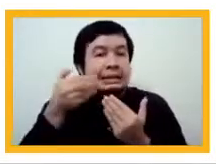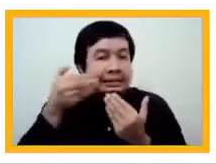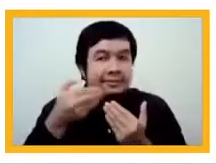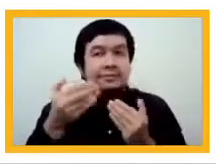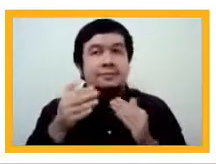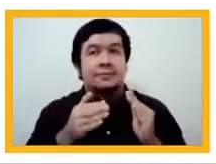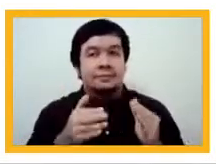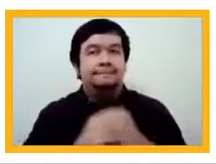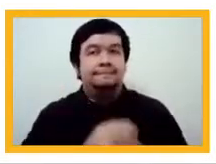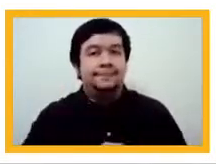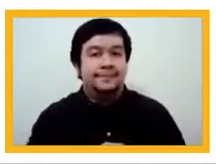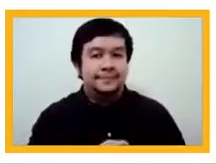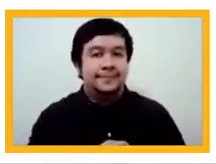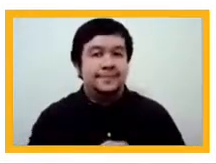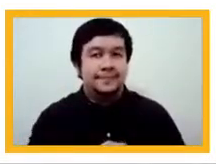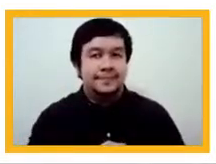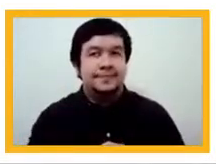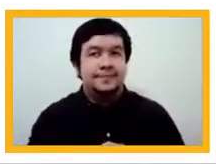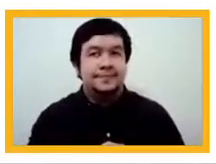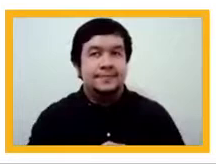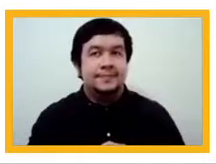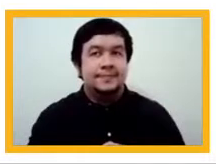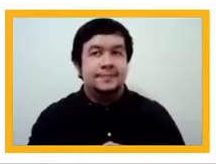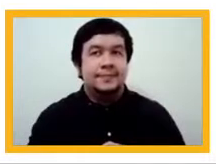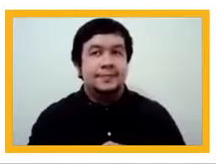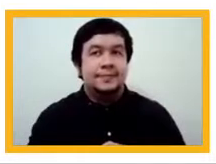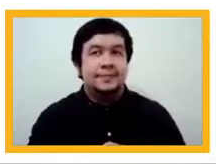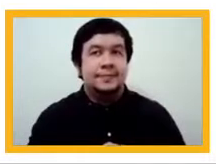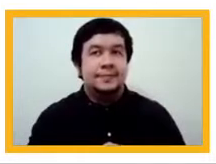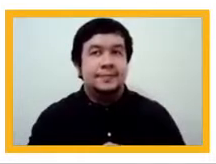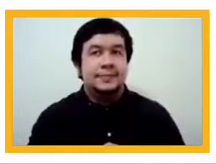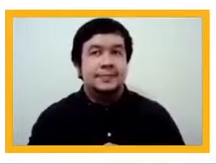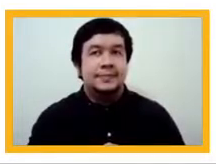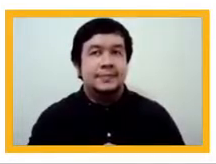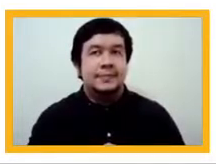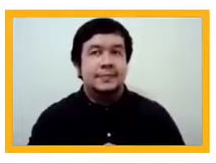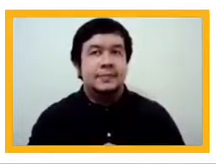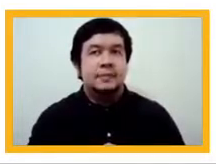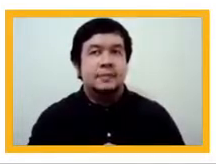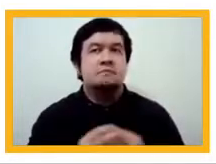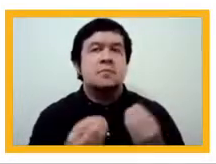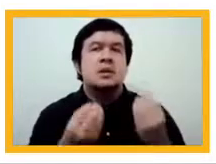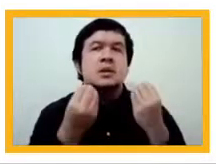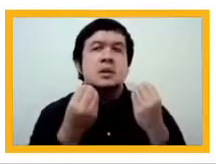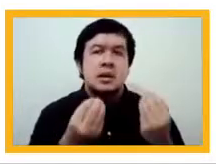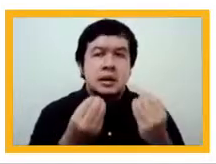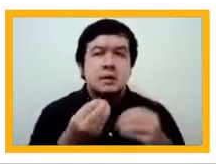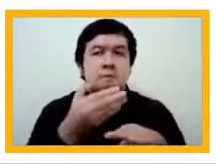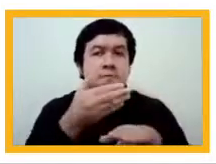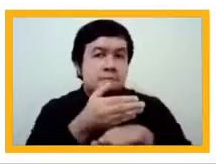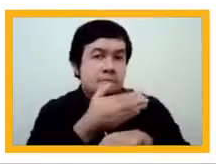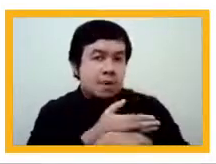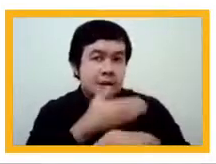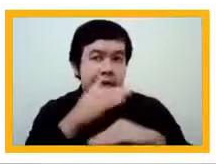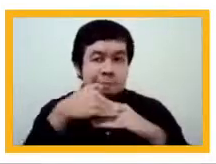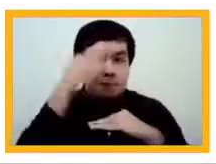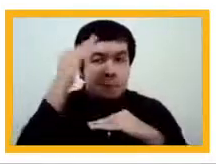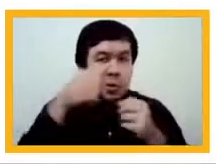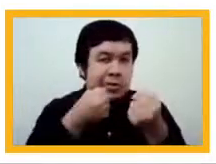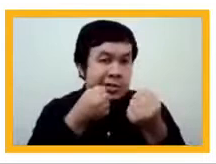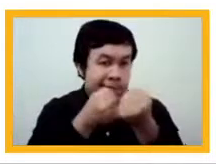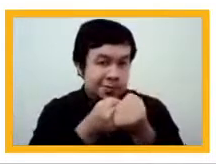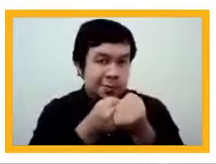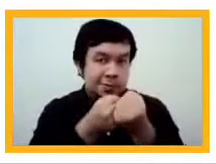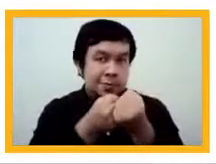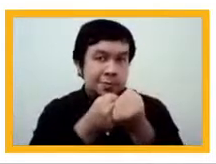improve the industry cooperation, we need more support, and it's definitely the